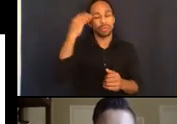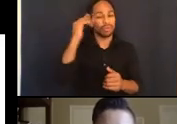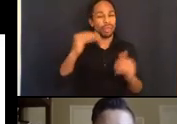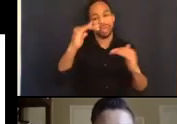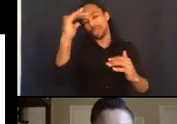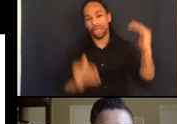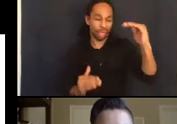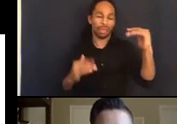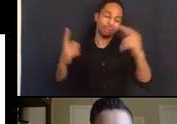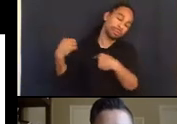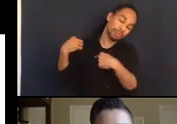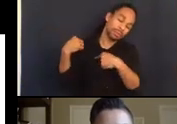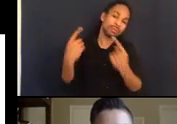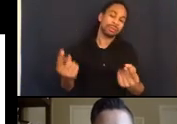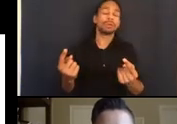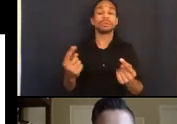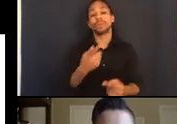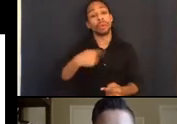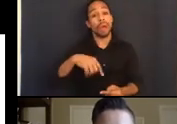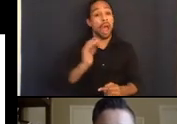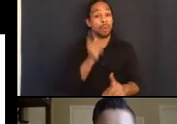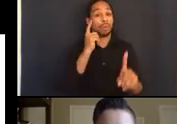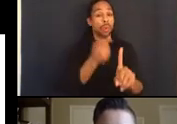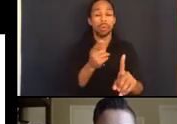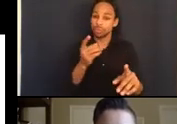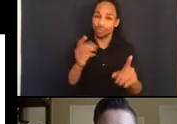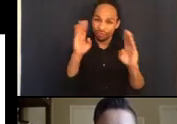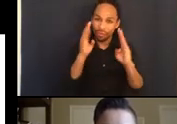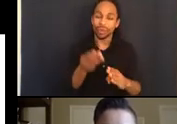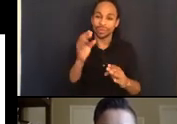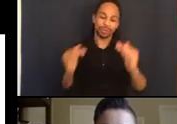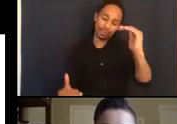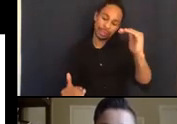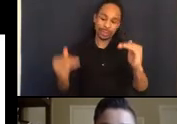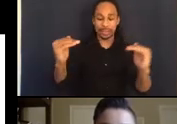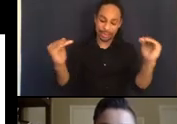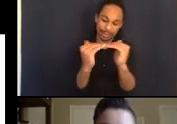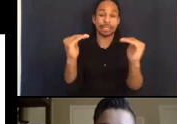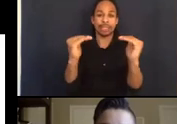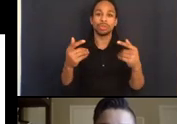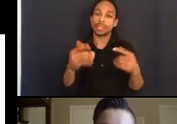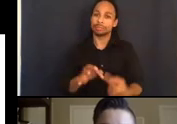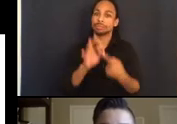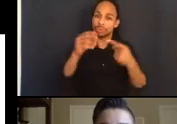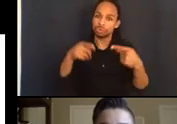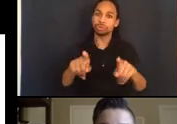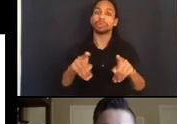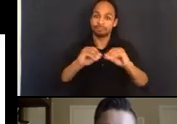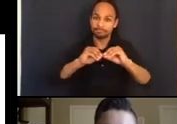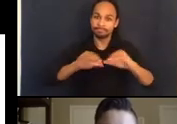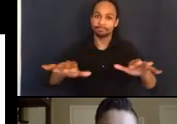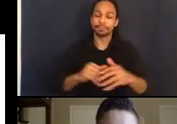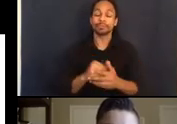time, and we want to make sure that we're focusing on that as well during the pandemic. And so while we've been working to limit